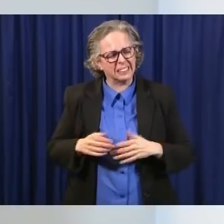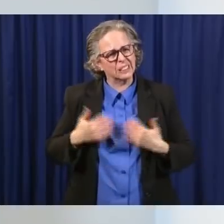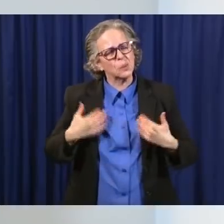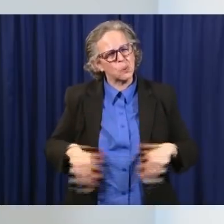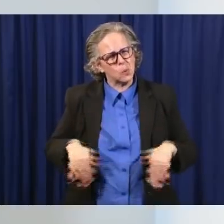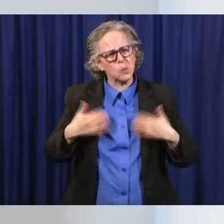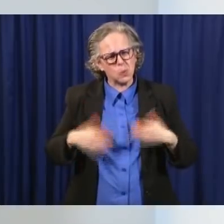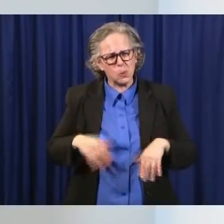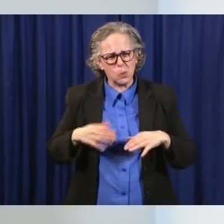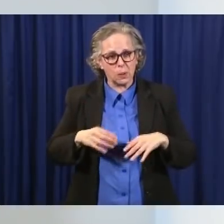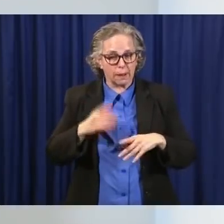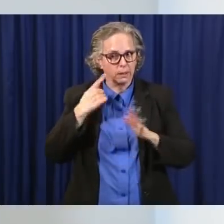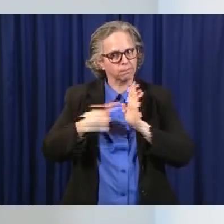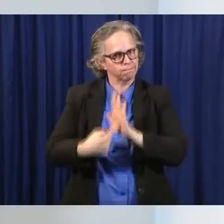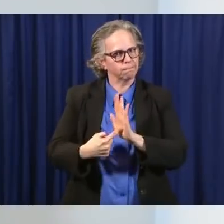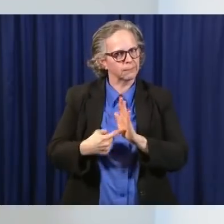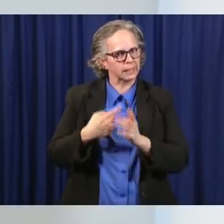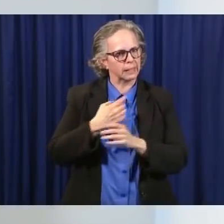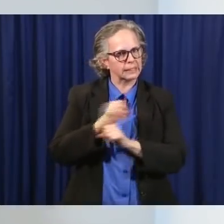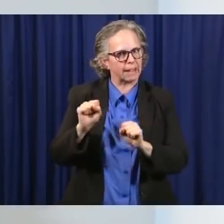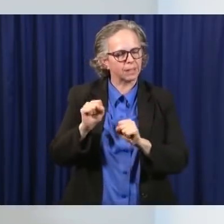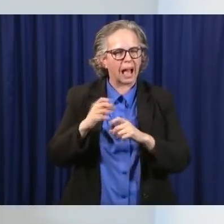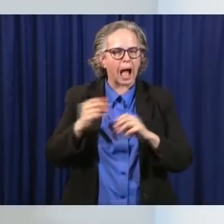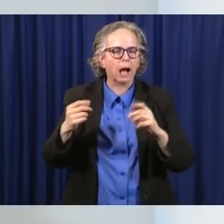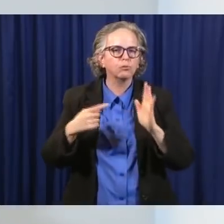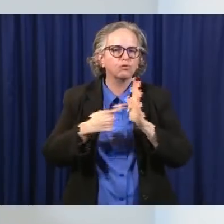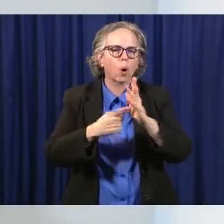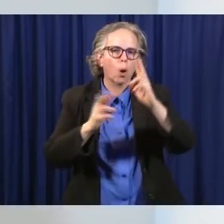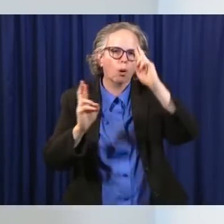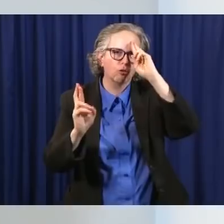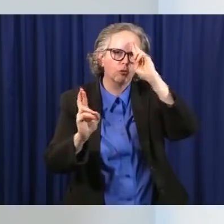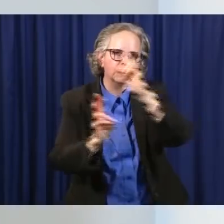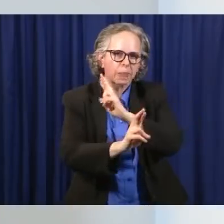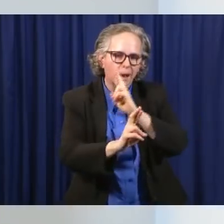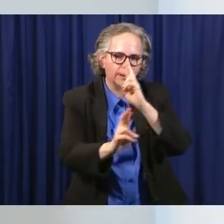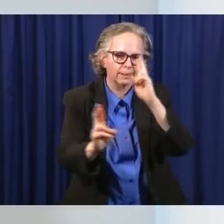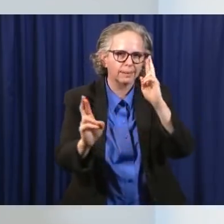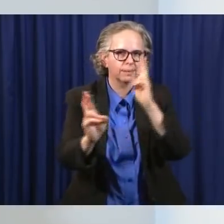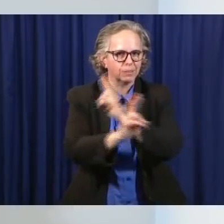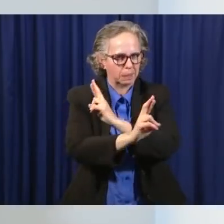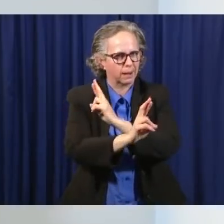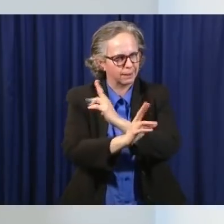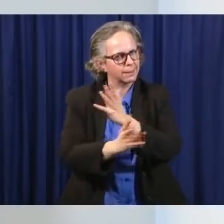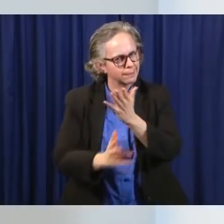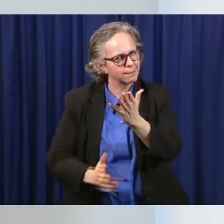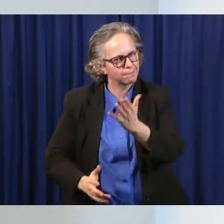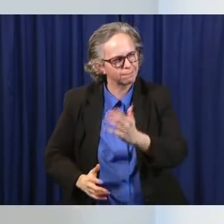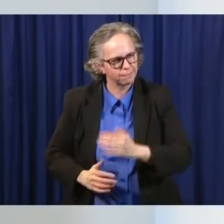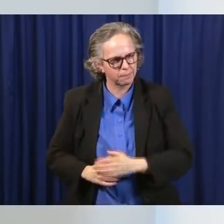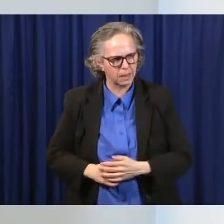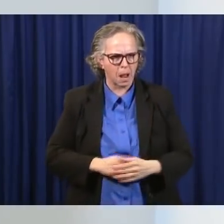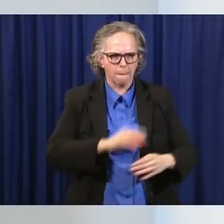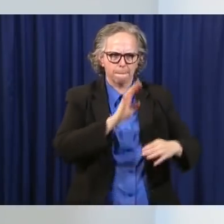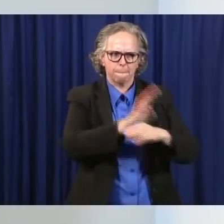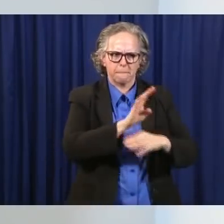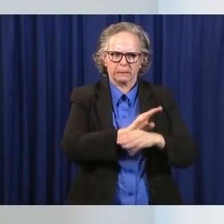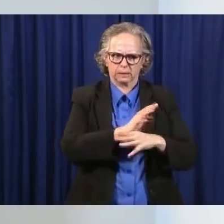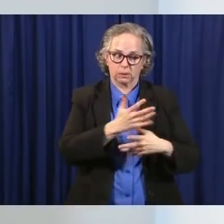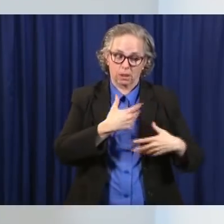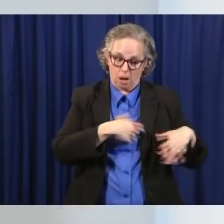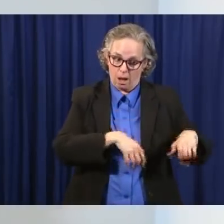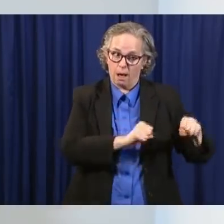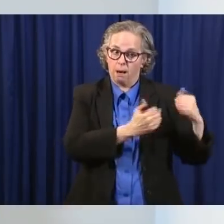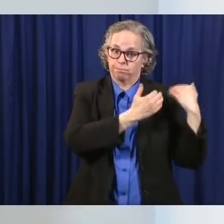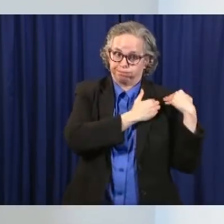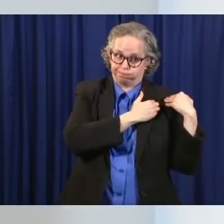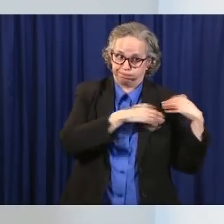respect for each other. Businesses are doing this not just because we tell them to, but because they want to build trust. Got to build